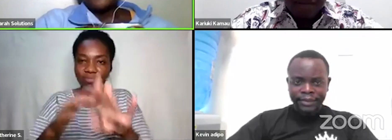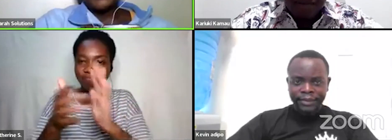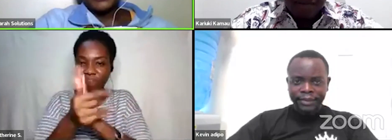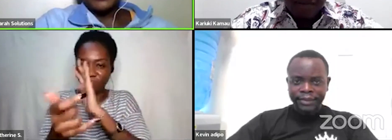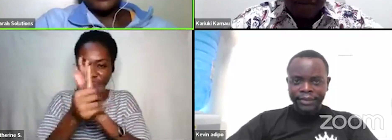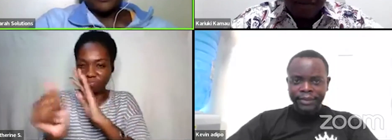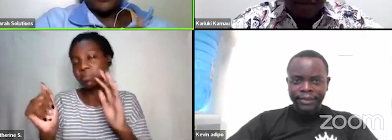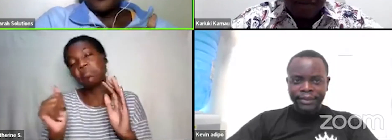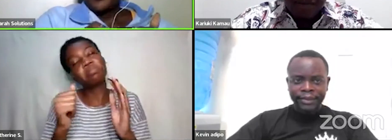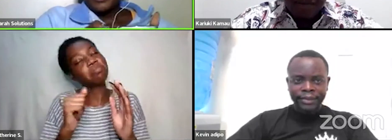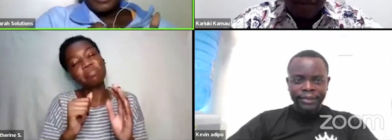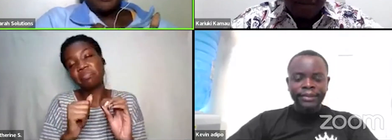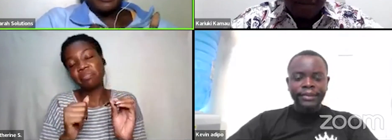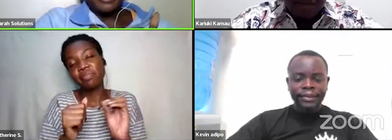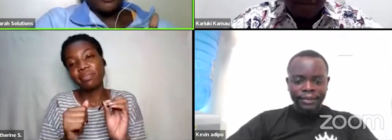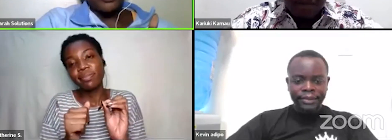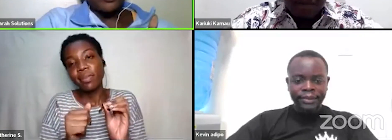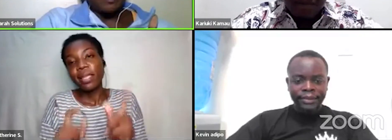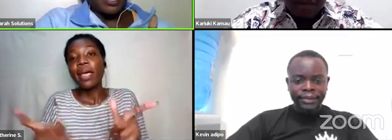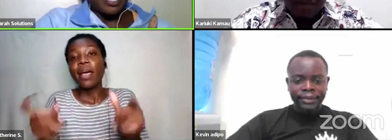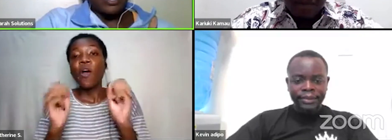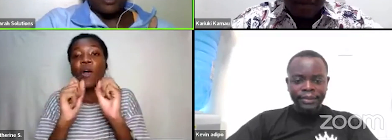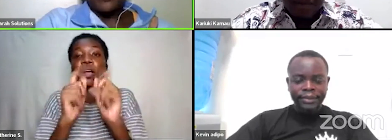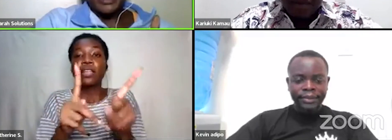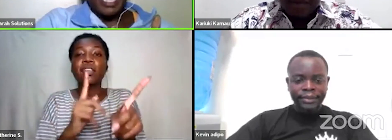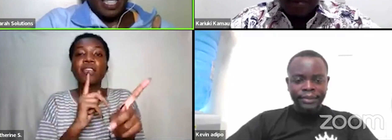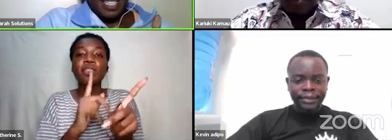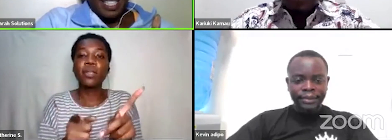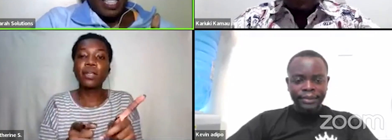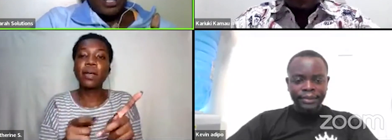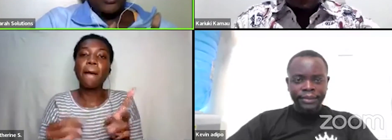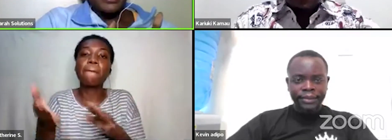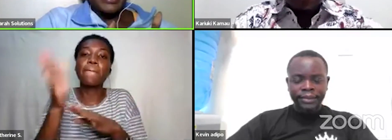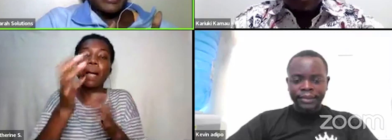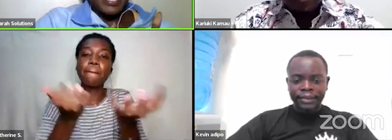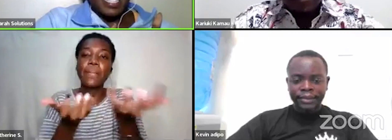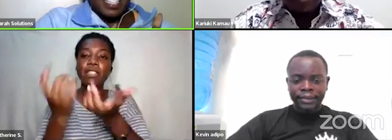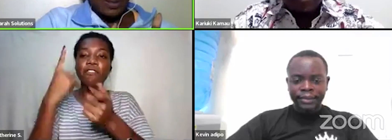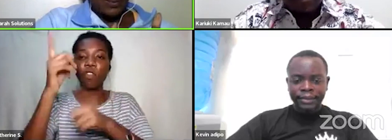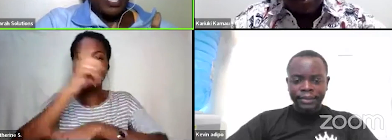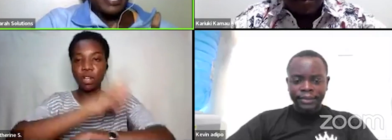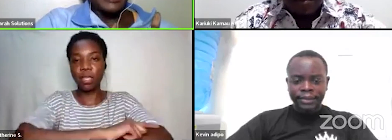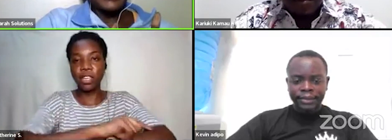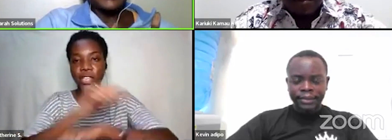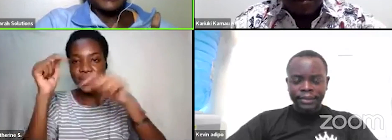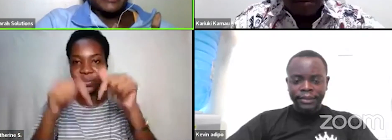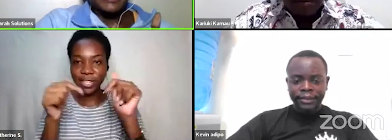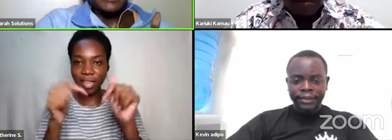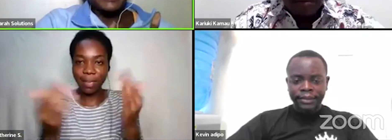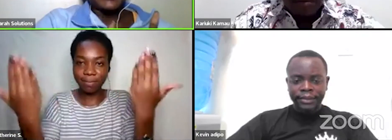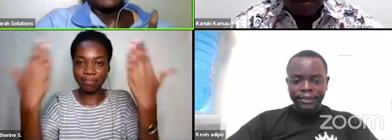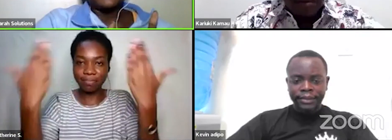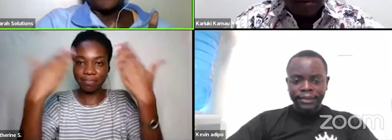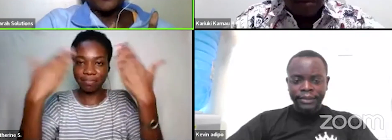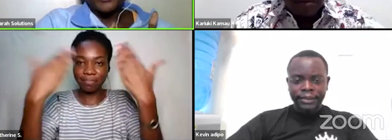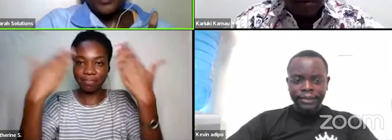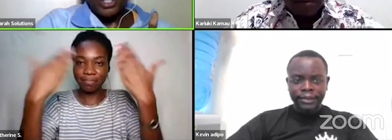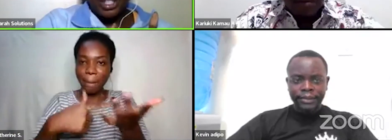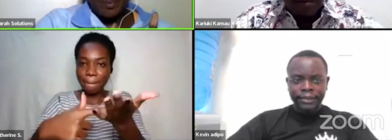hands. All right, so let me get on to the business of the day. Tonight, we are